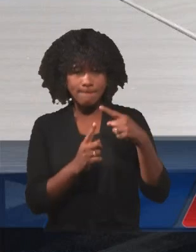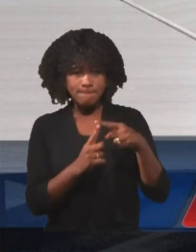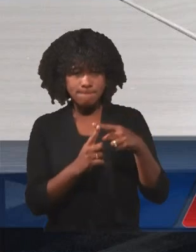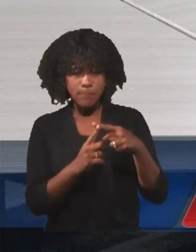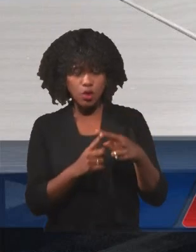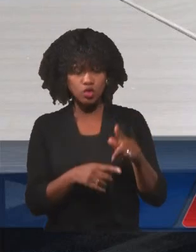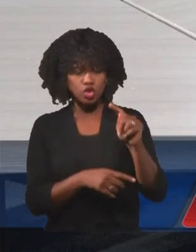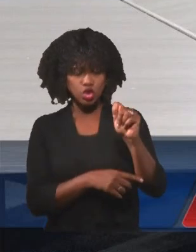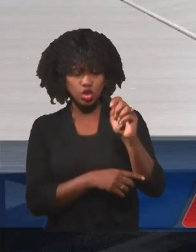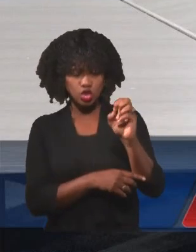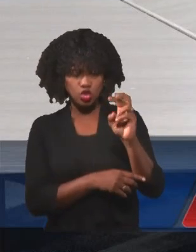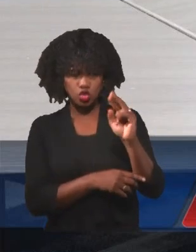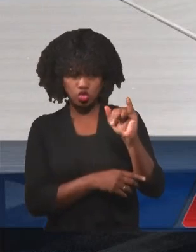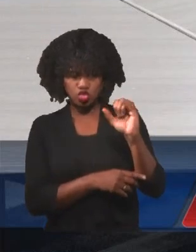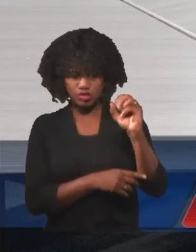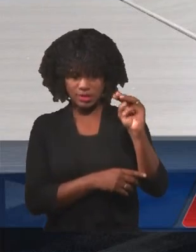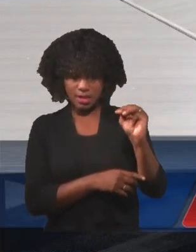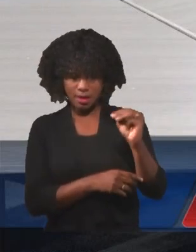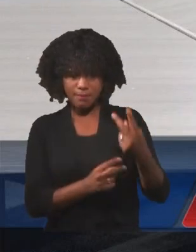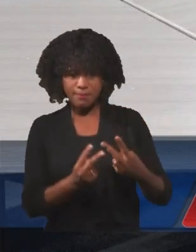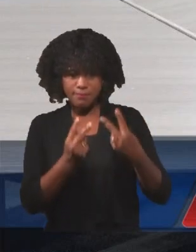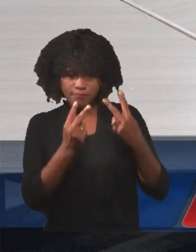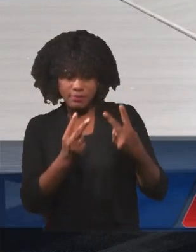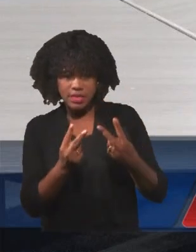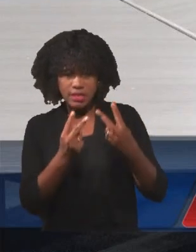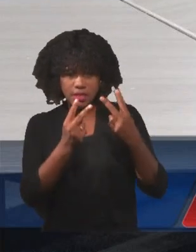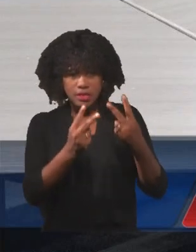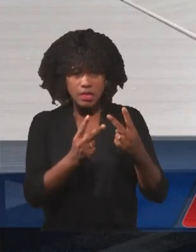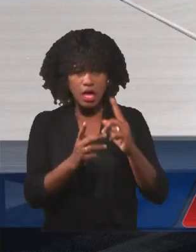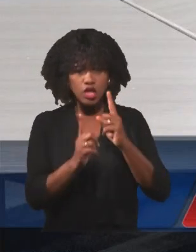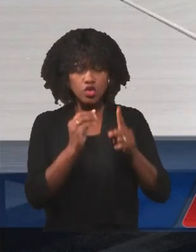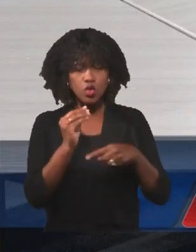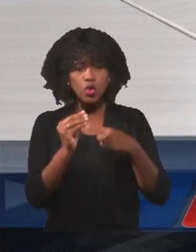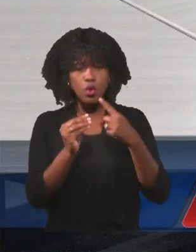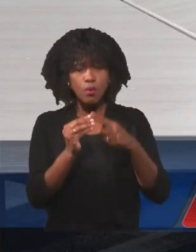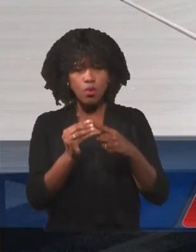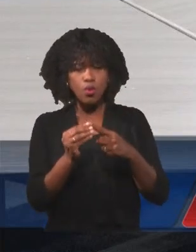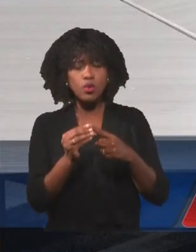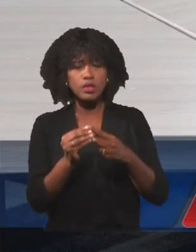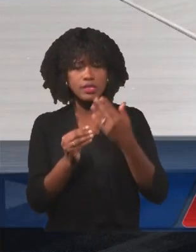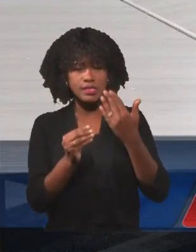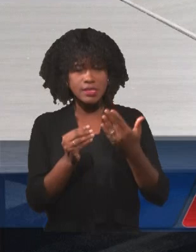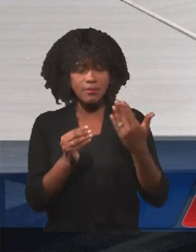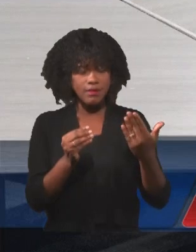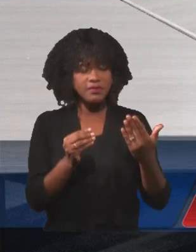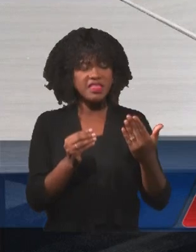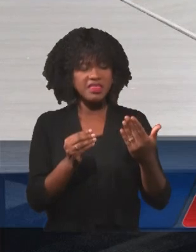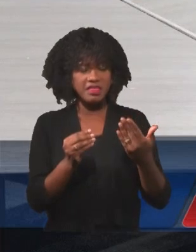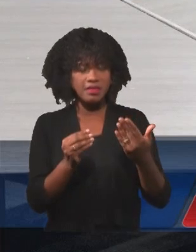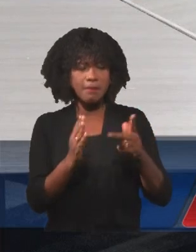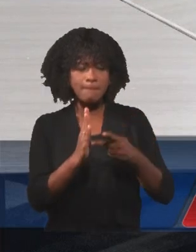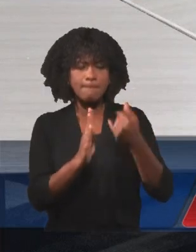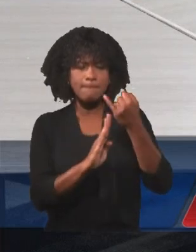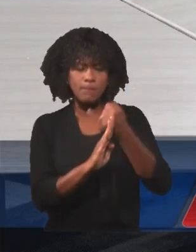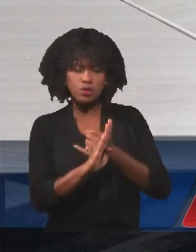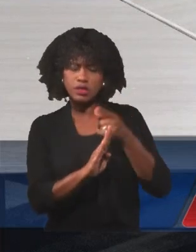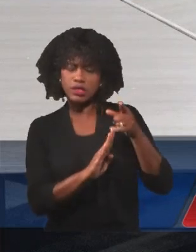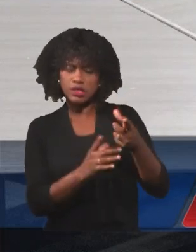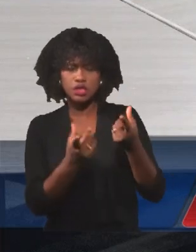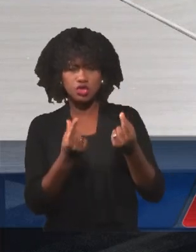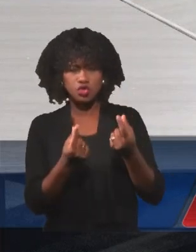minister and talk specifically about some of the ongoing efforts that they are